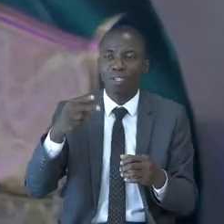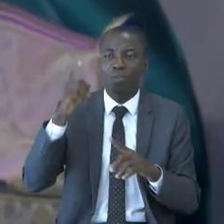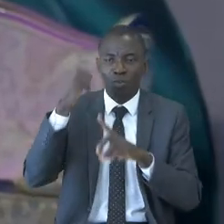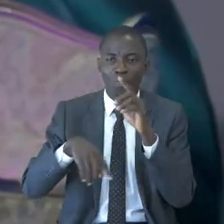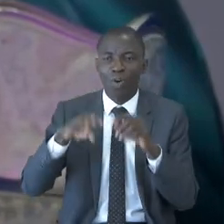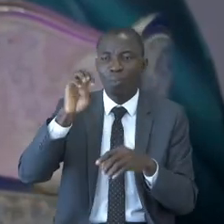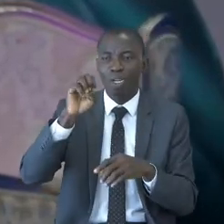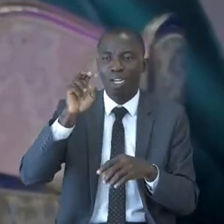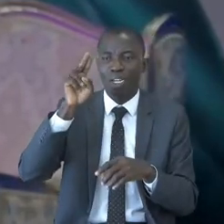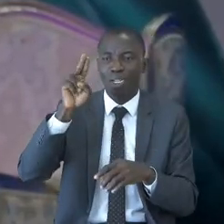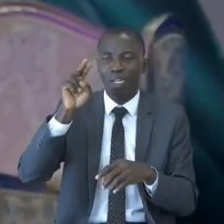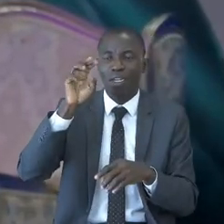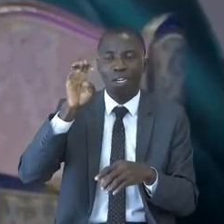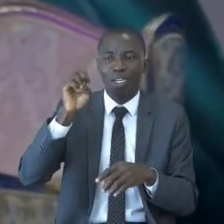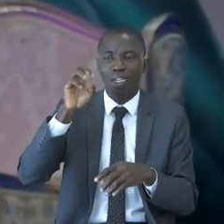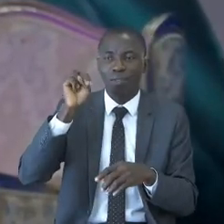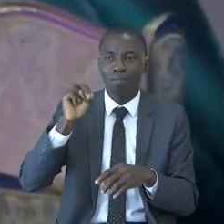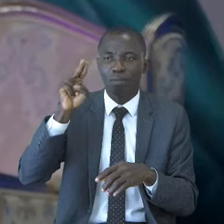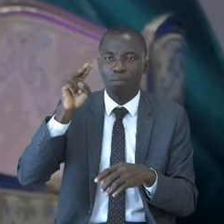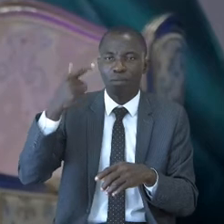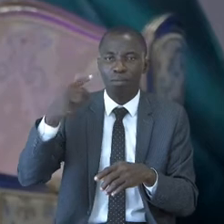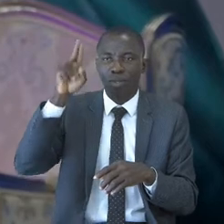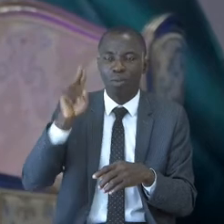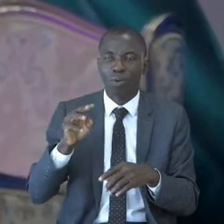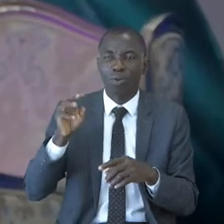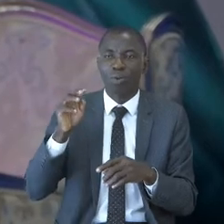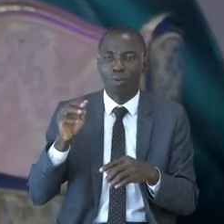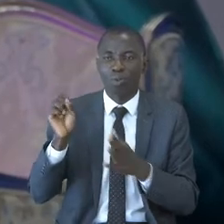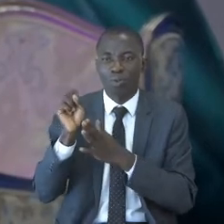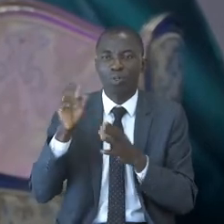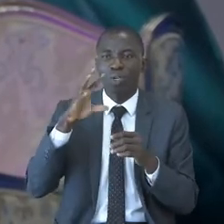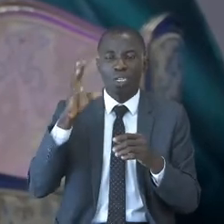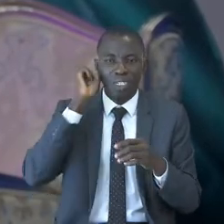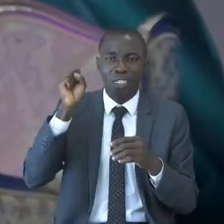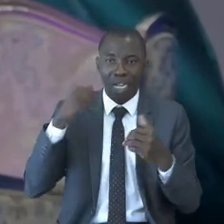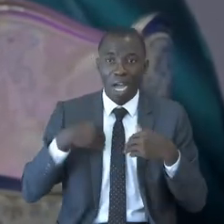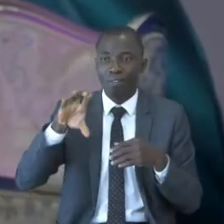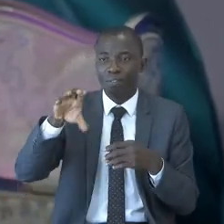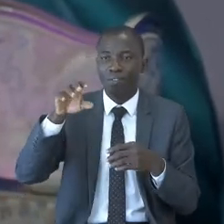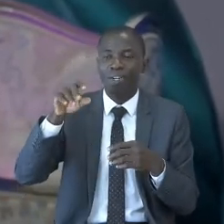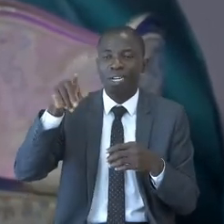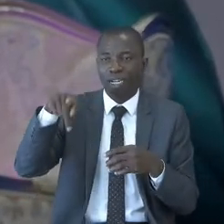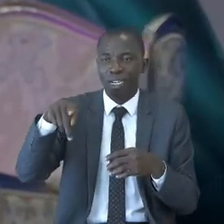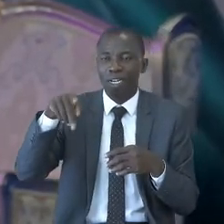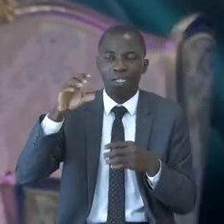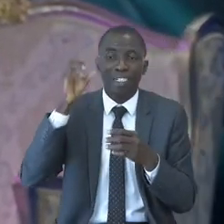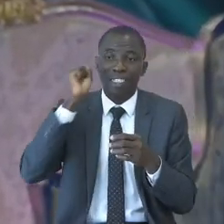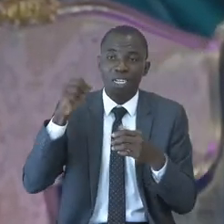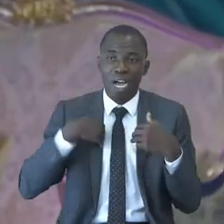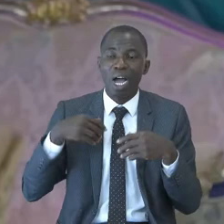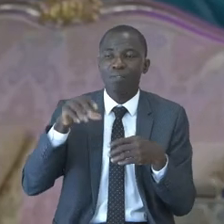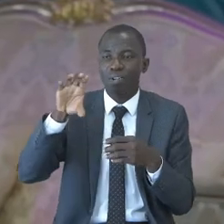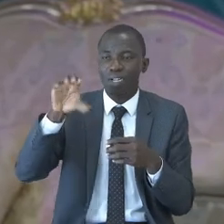State. He had prostate cancer. And after many years of